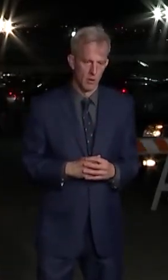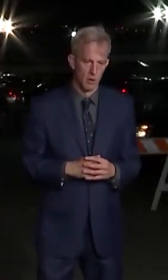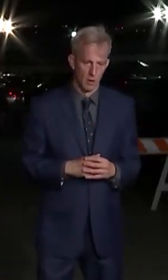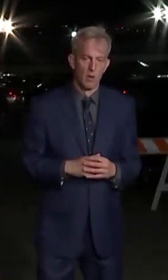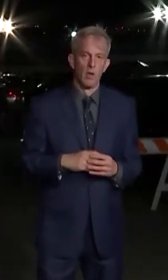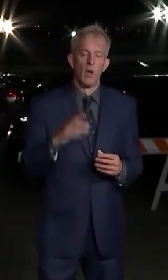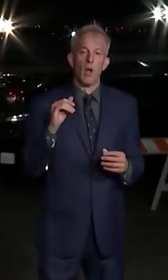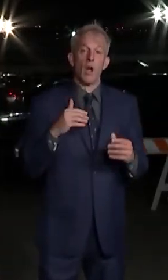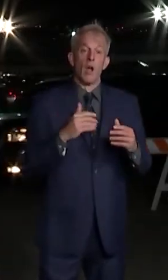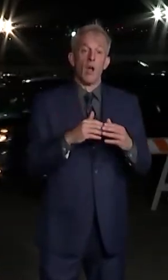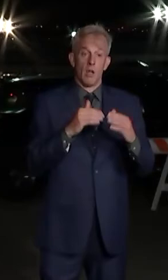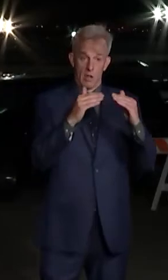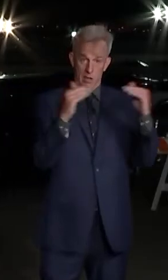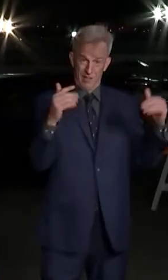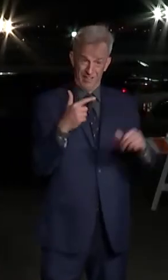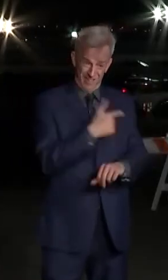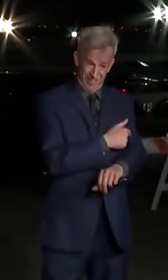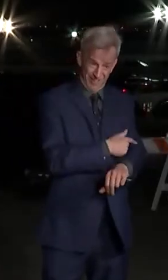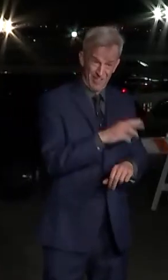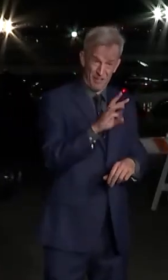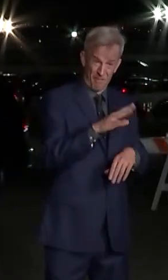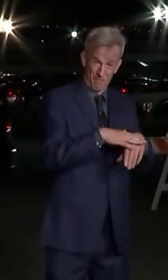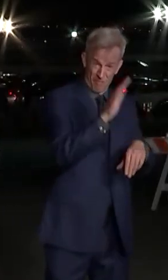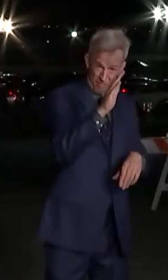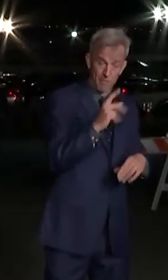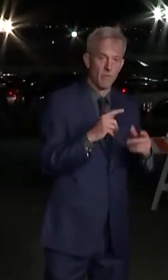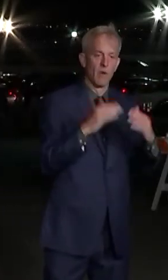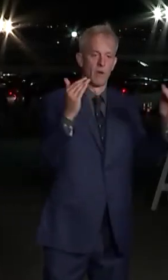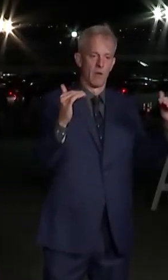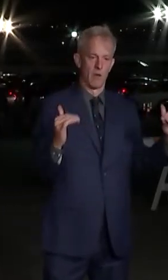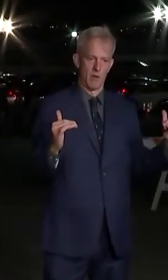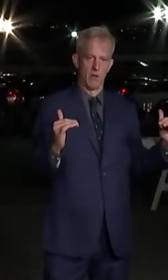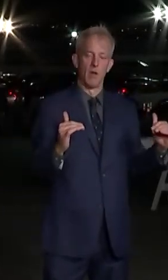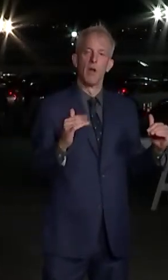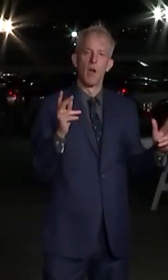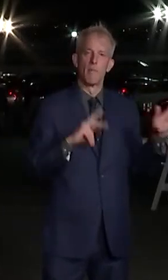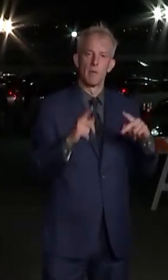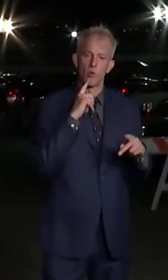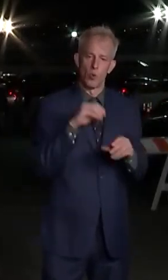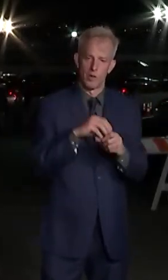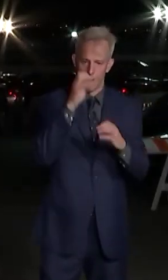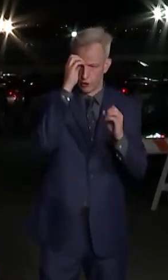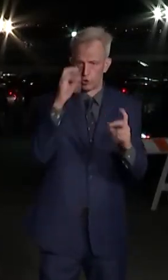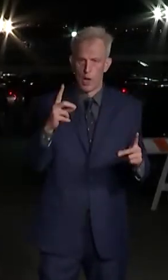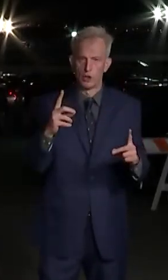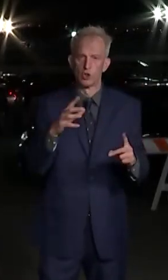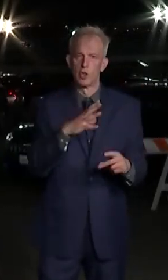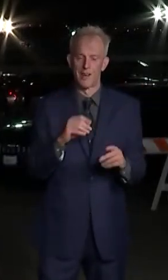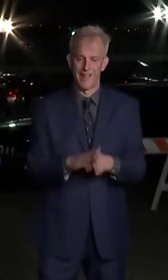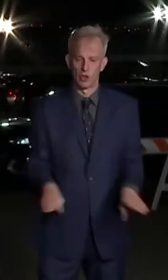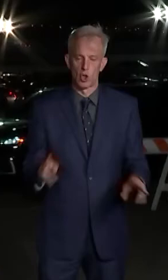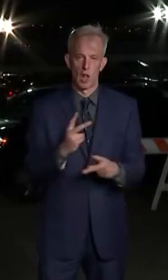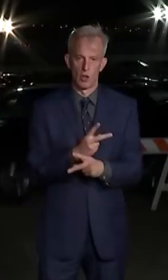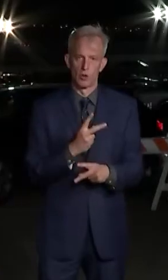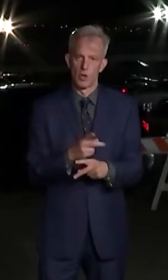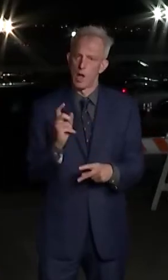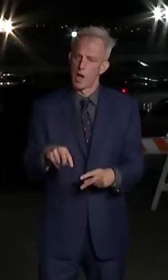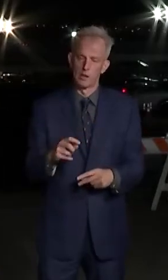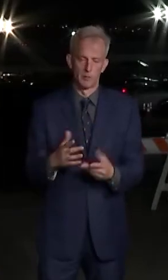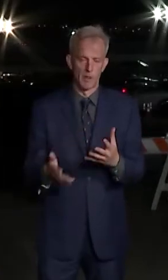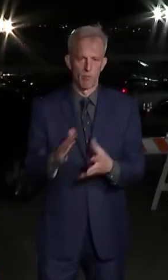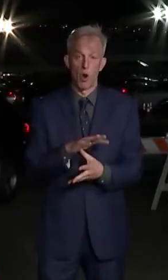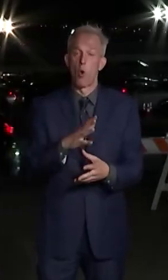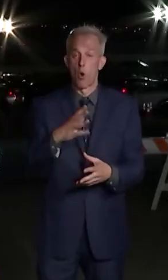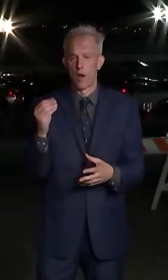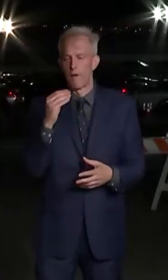65 and over, is for folks that are in education and childcare, which need to be a priority, and food